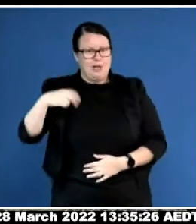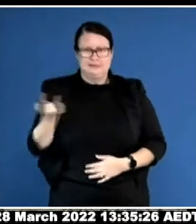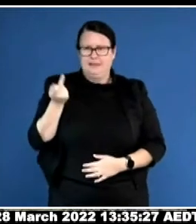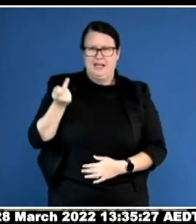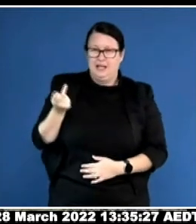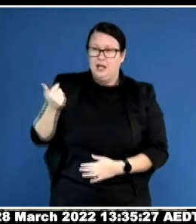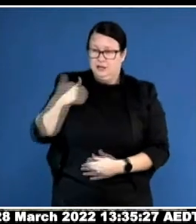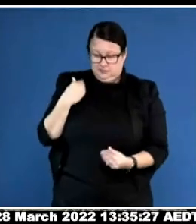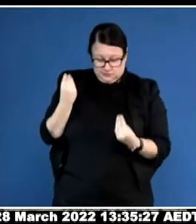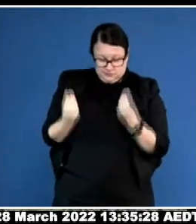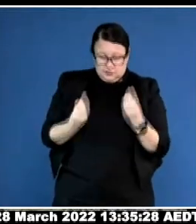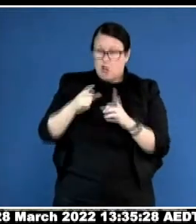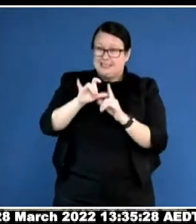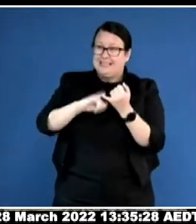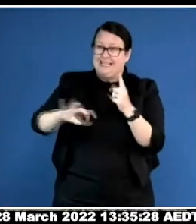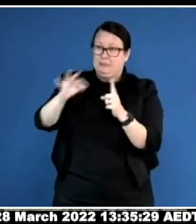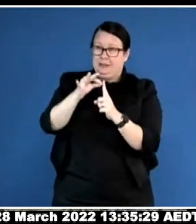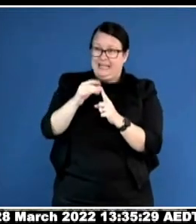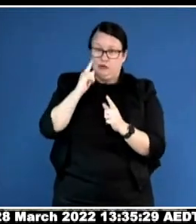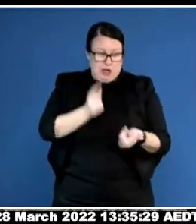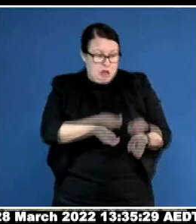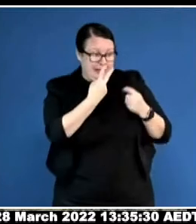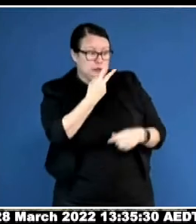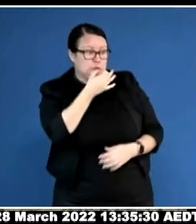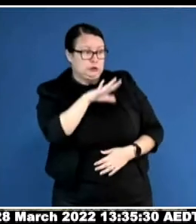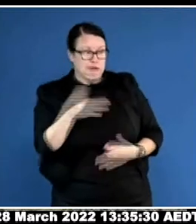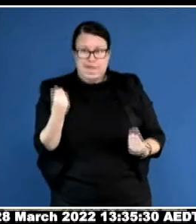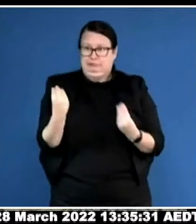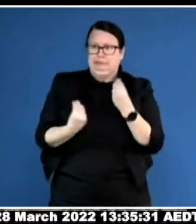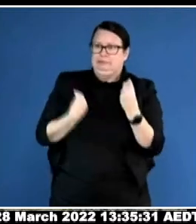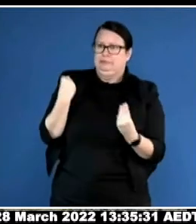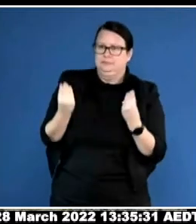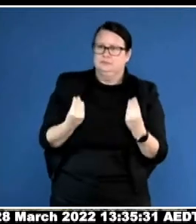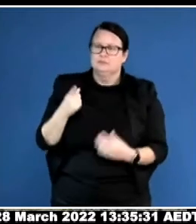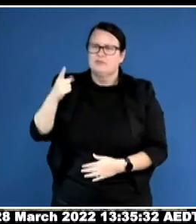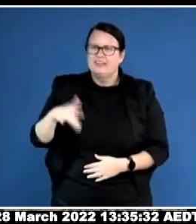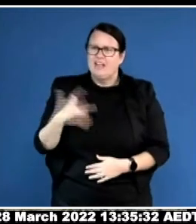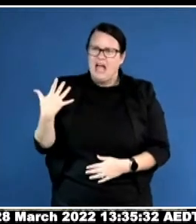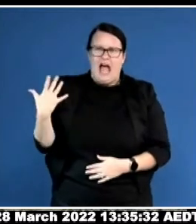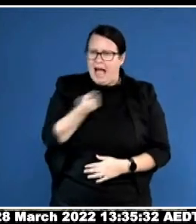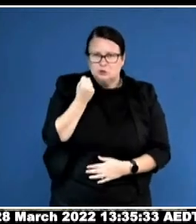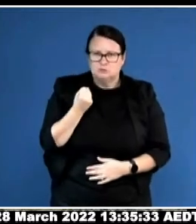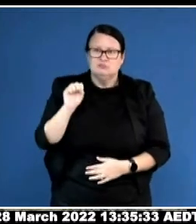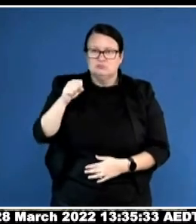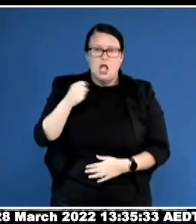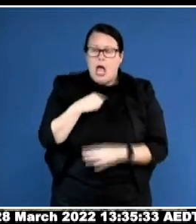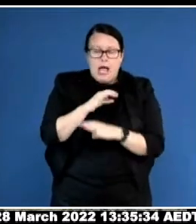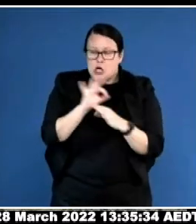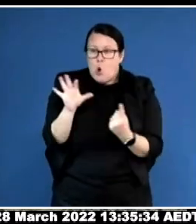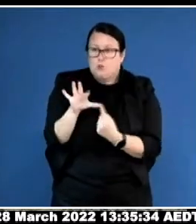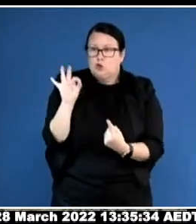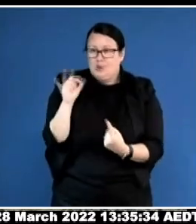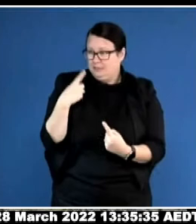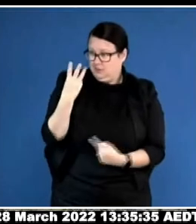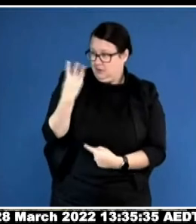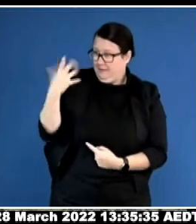on a disability pension, raising two children. So you felt you had to go on. I had to. I had no choice. I had to go on with it.